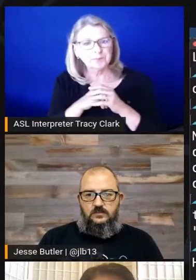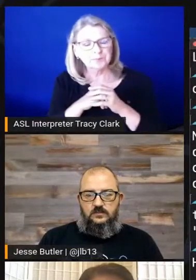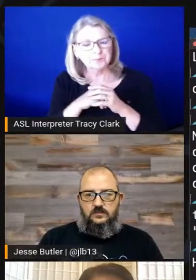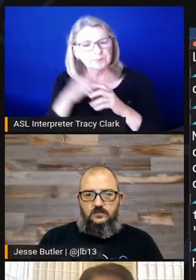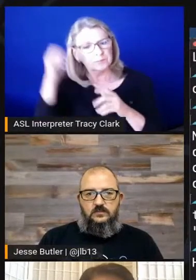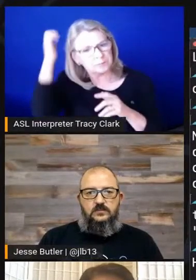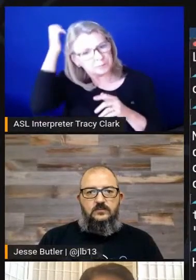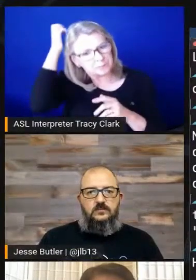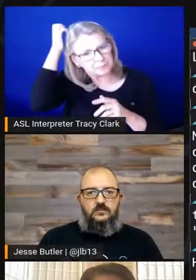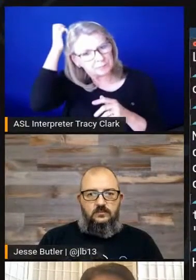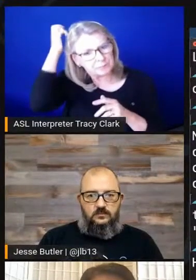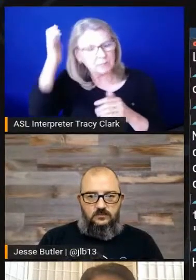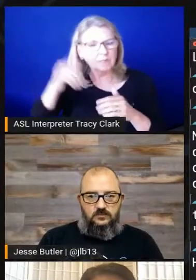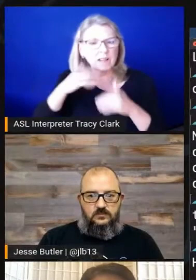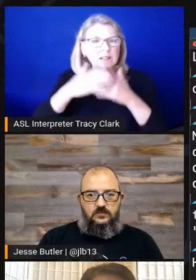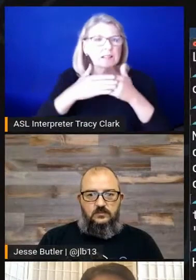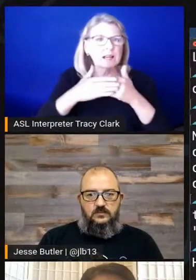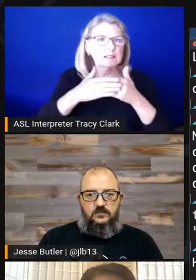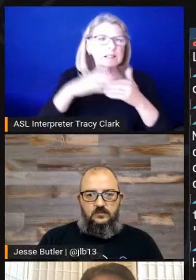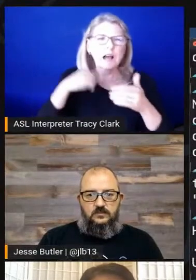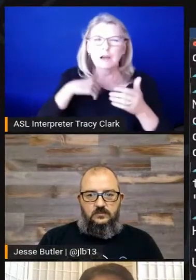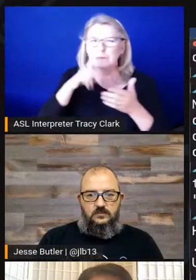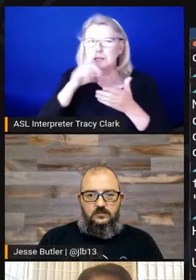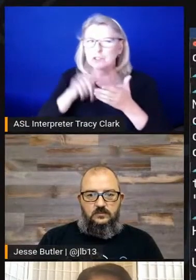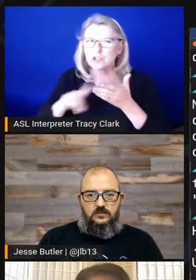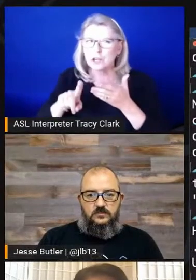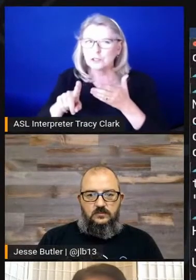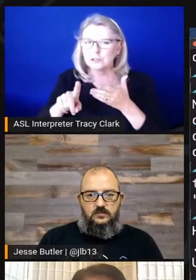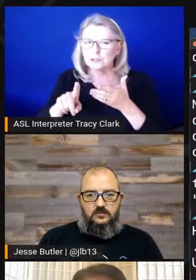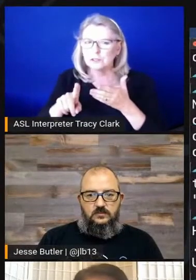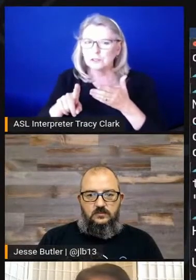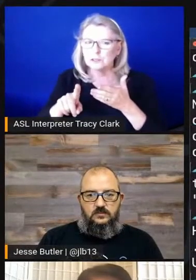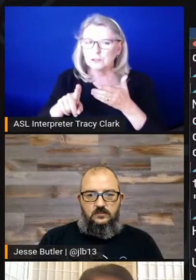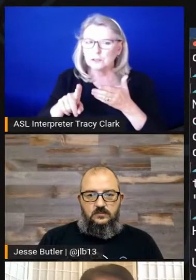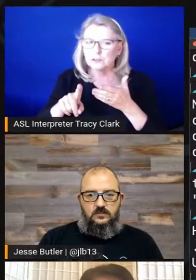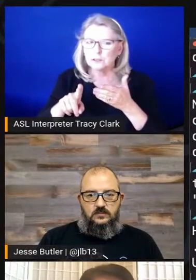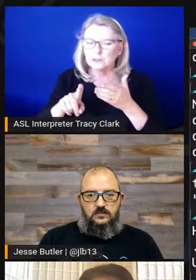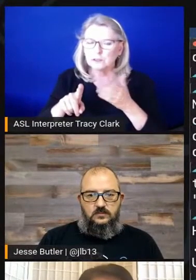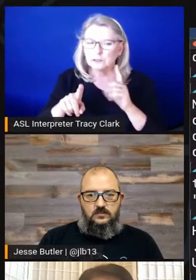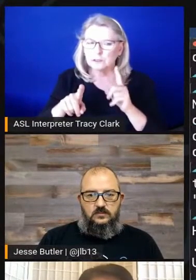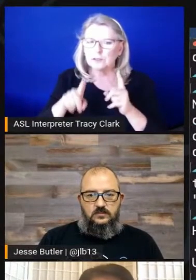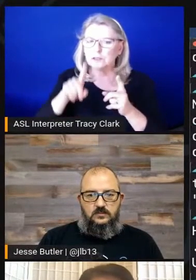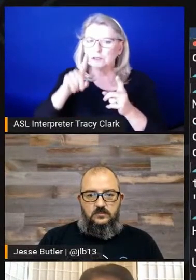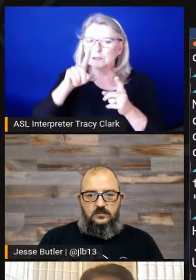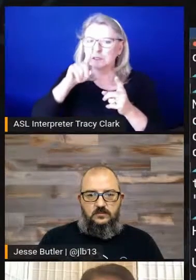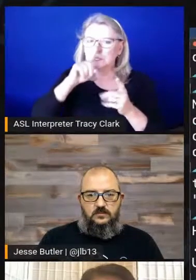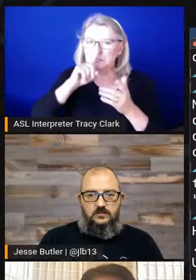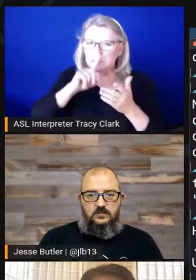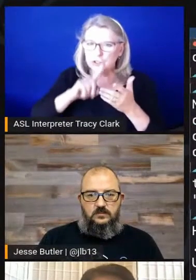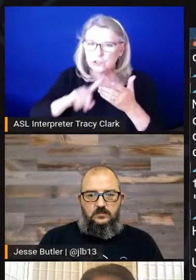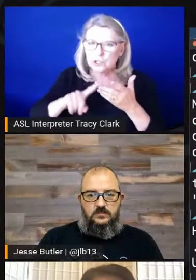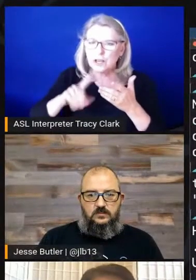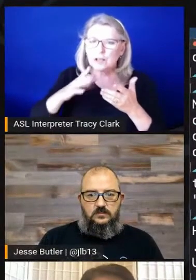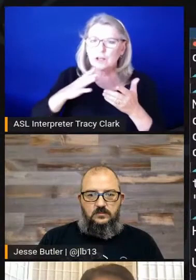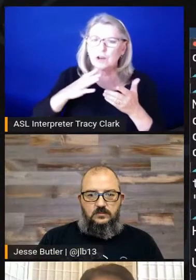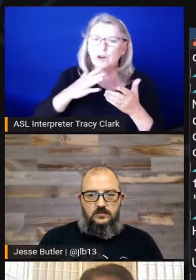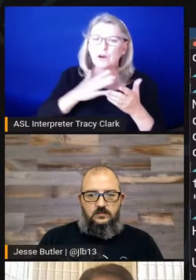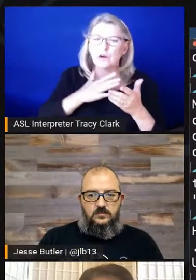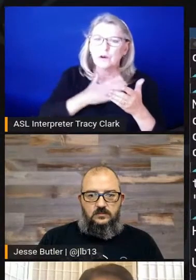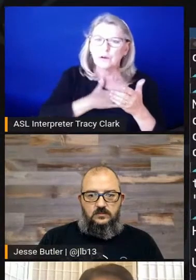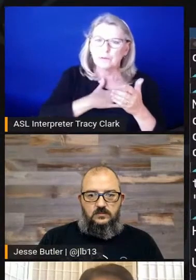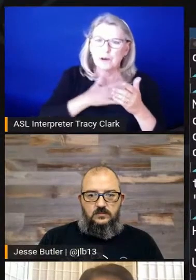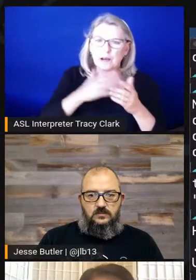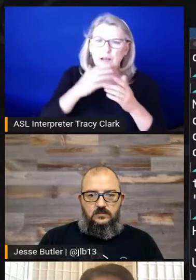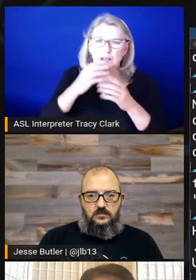then next, I'm just going to check that. Oops. Okay, I'm just going to check that my traffic generator and sample app are up and